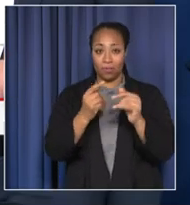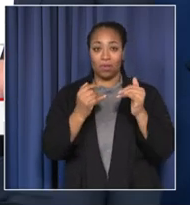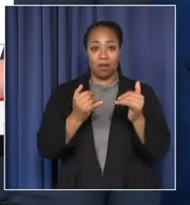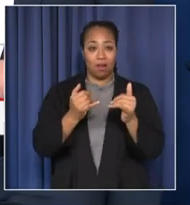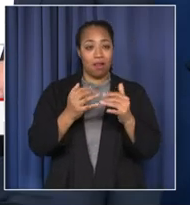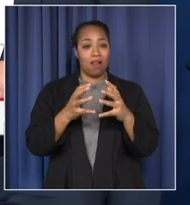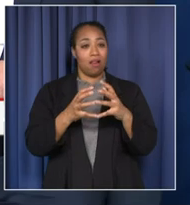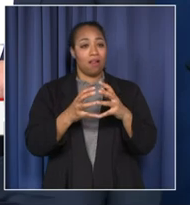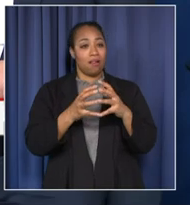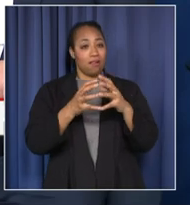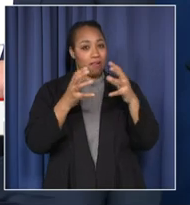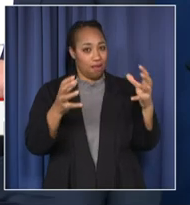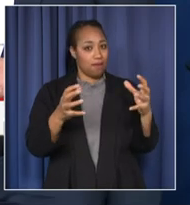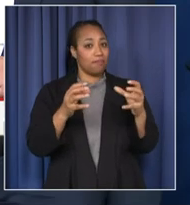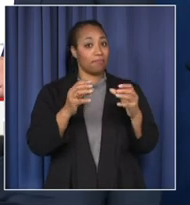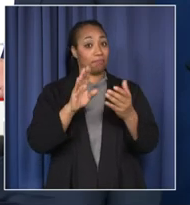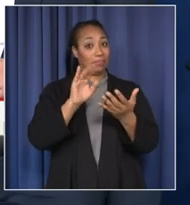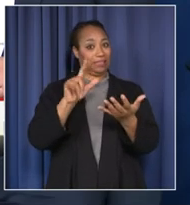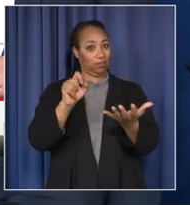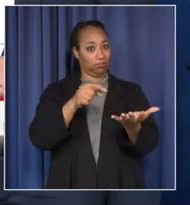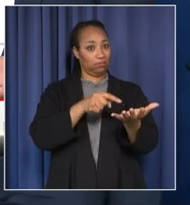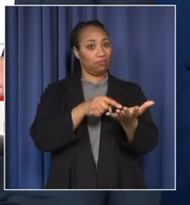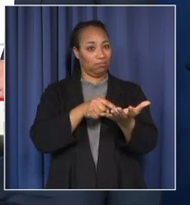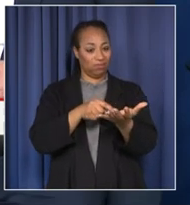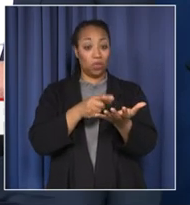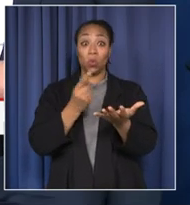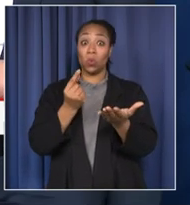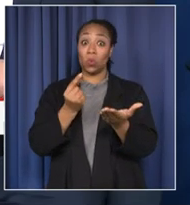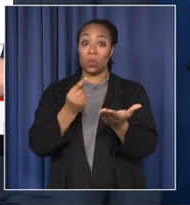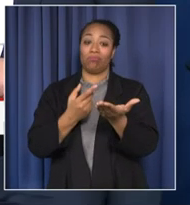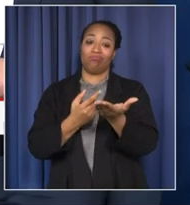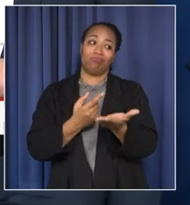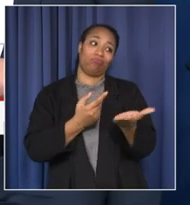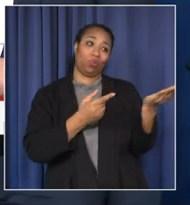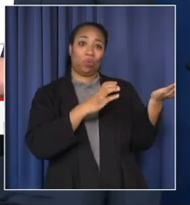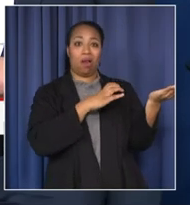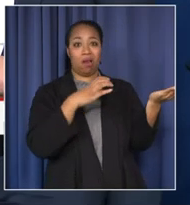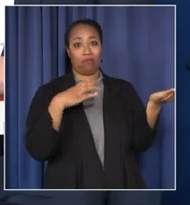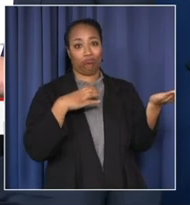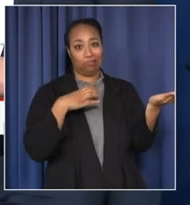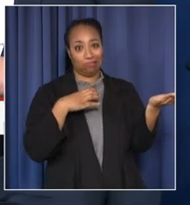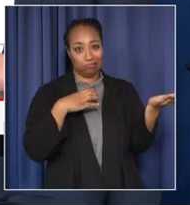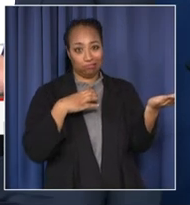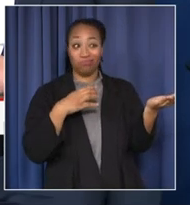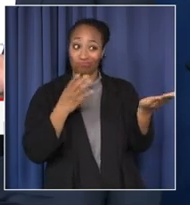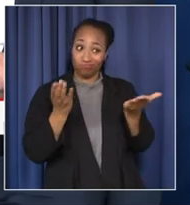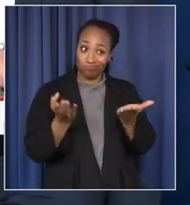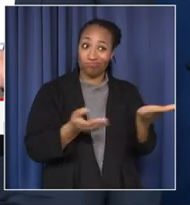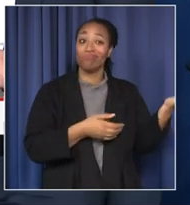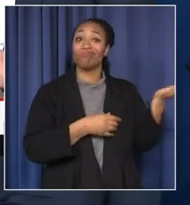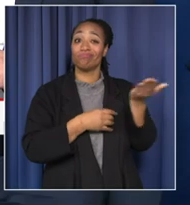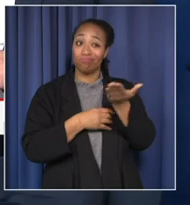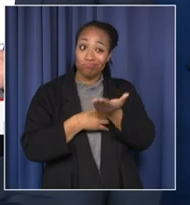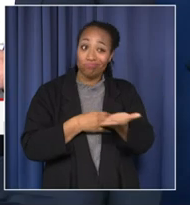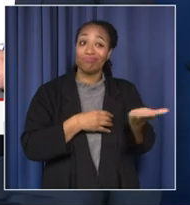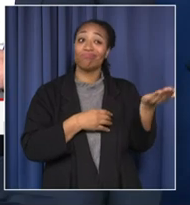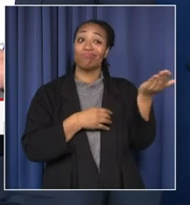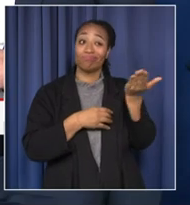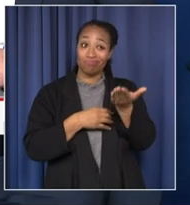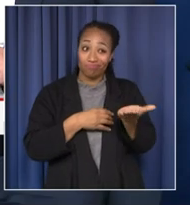on. And usually we can kind of beat back issues, and we work diligently on